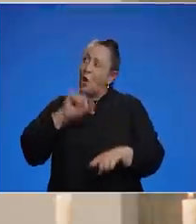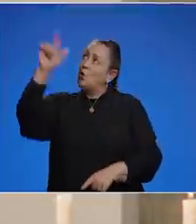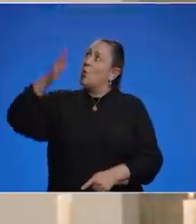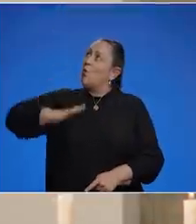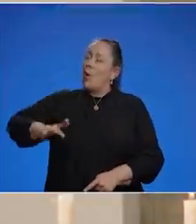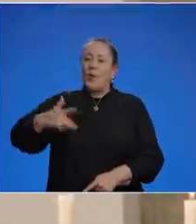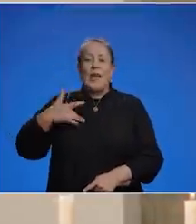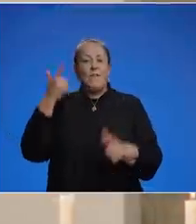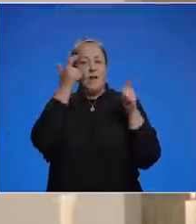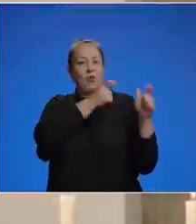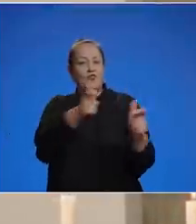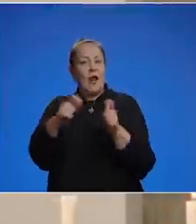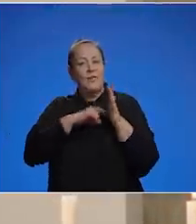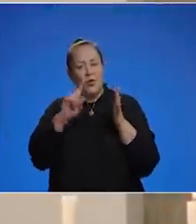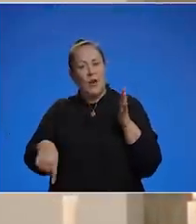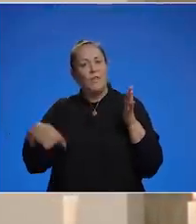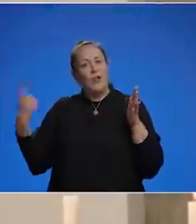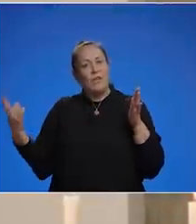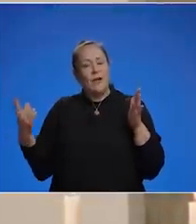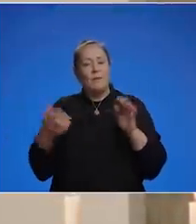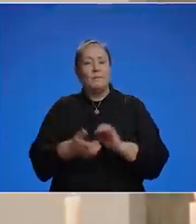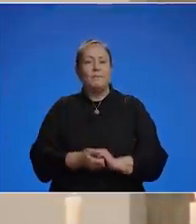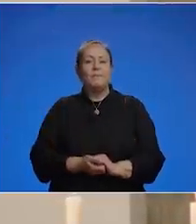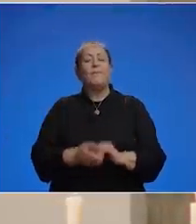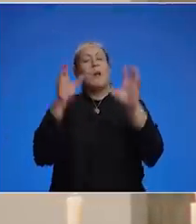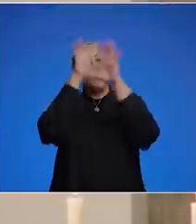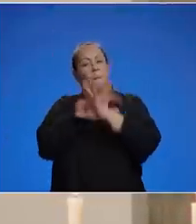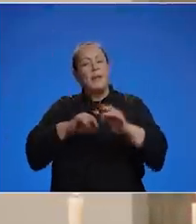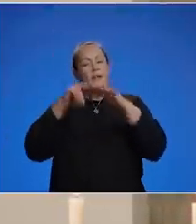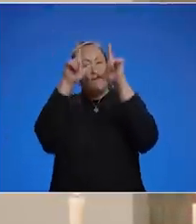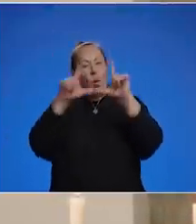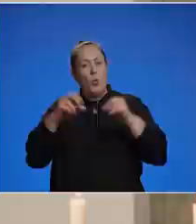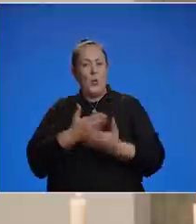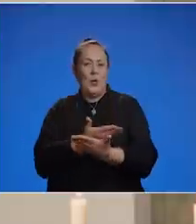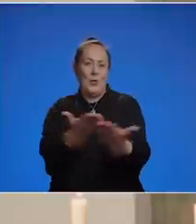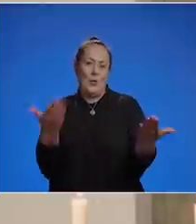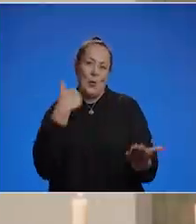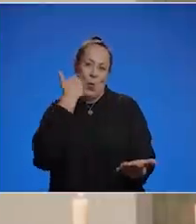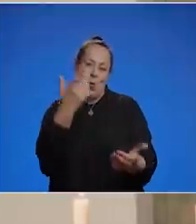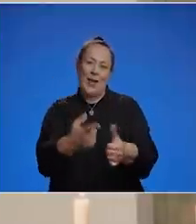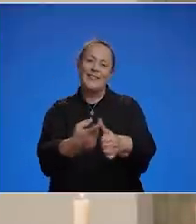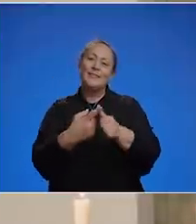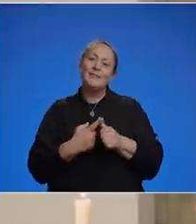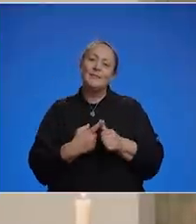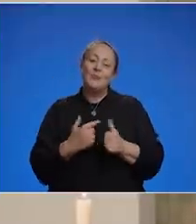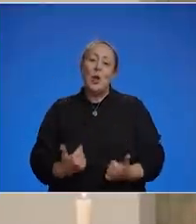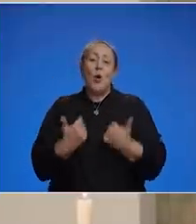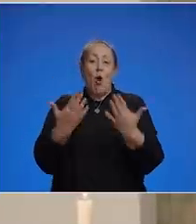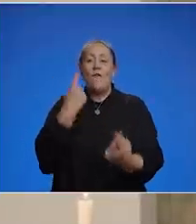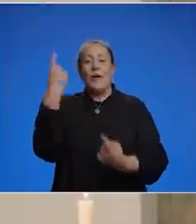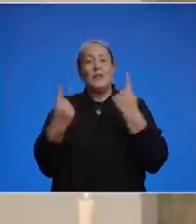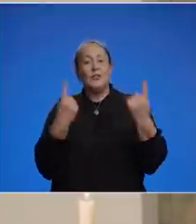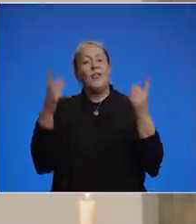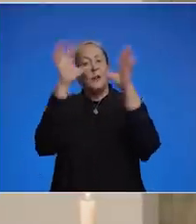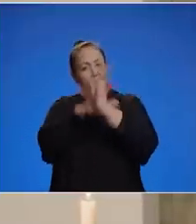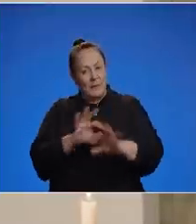your will, who live and reign forever and ever. Amen. The peace of the Lord be with you always. And with your spirit. Let us offer